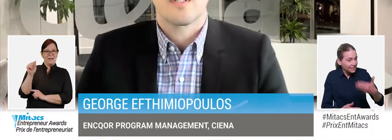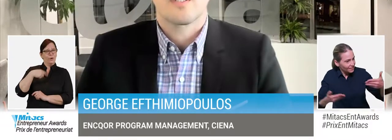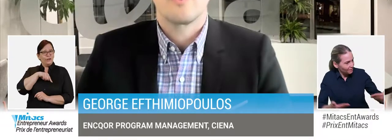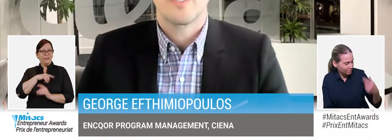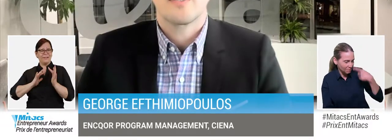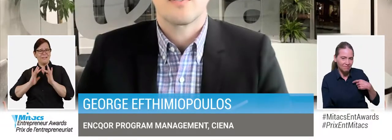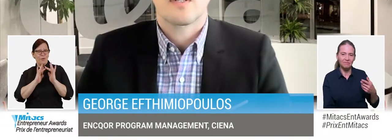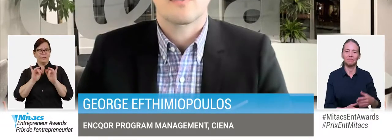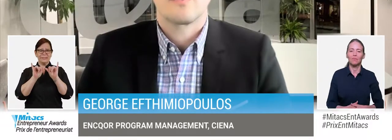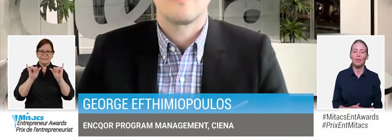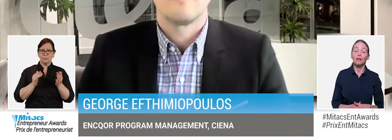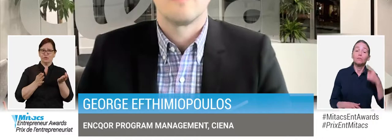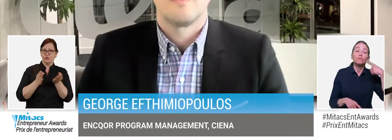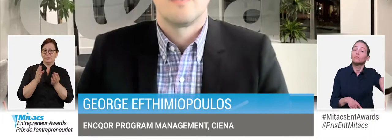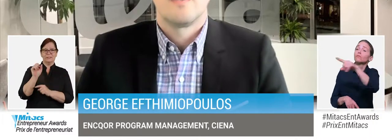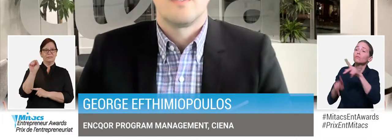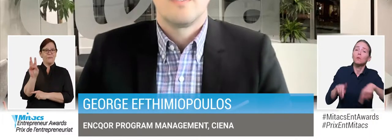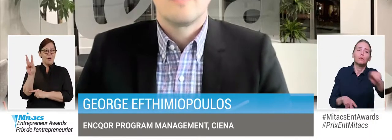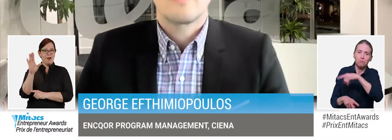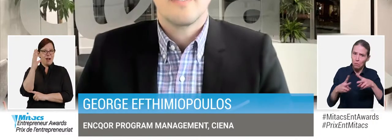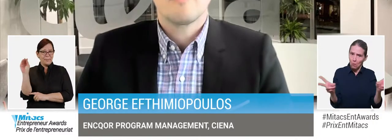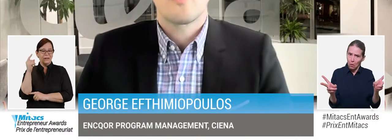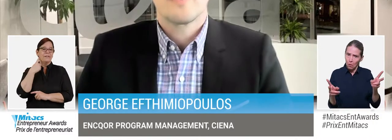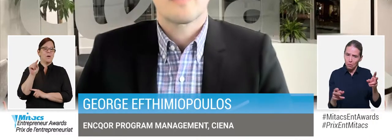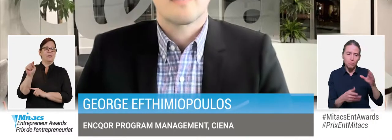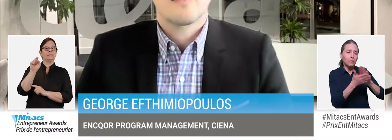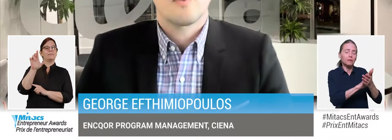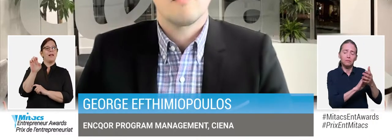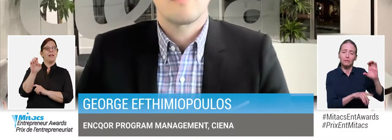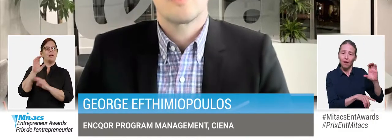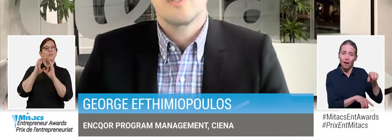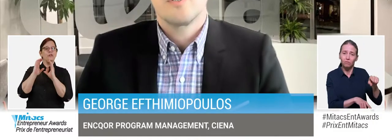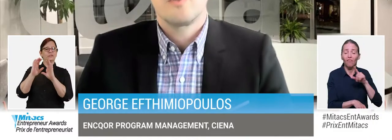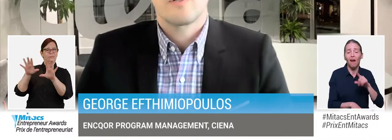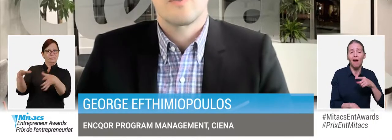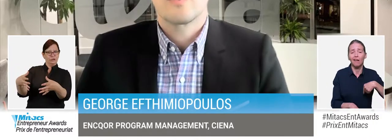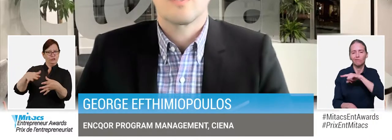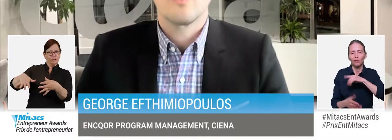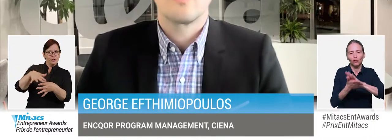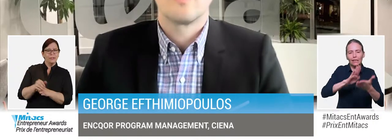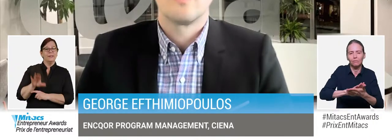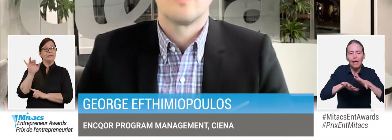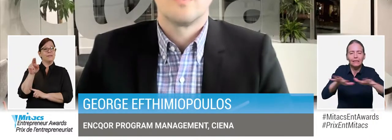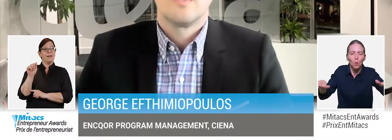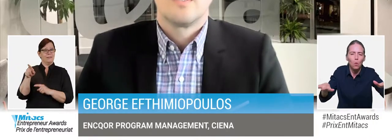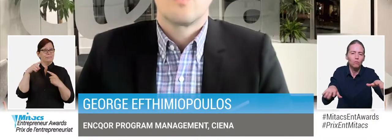company for the telecommunications sector. Sienna has been quite successful, but we certainly do not do this